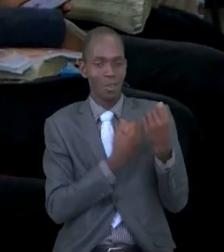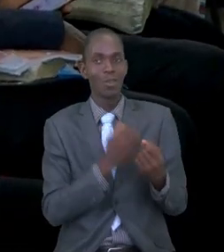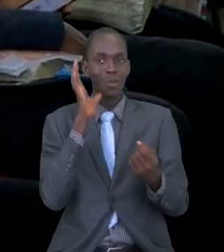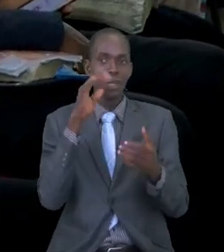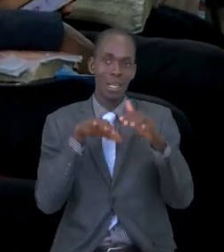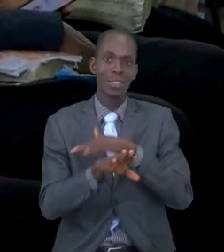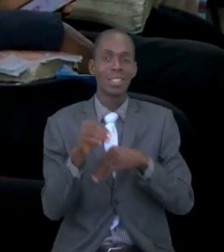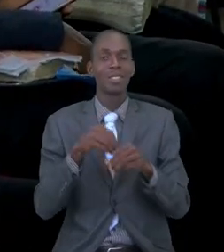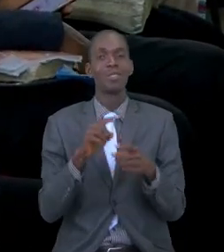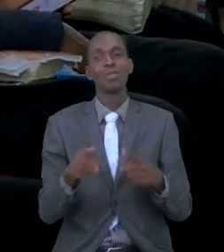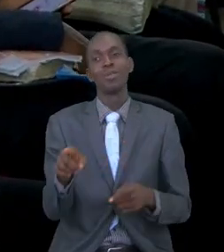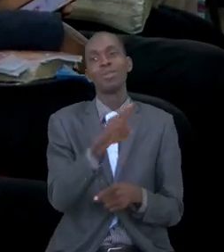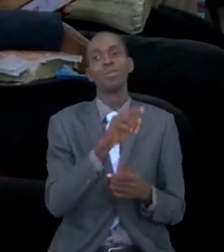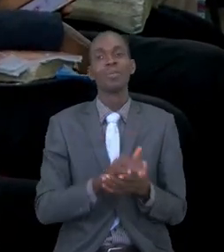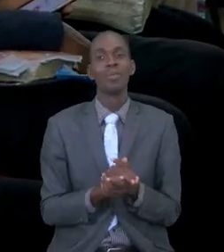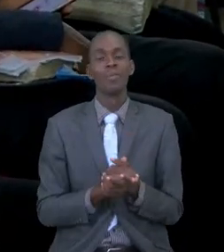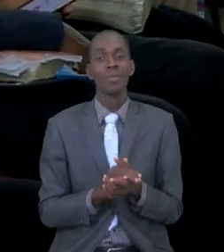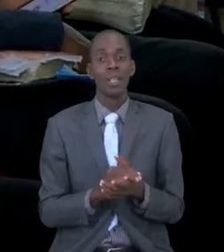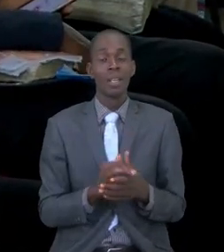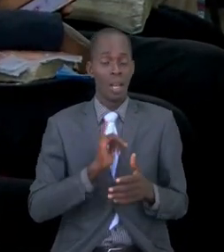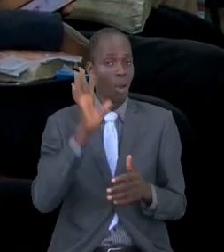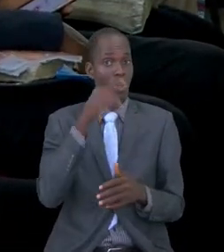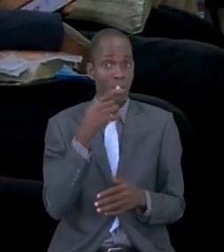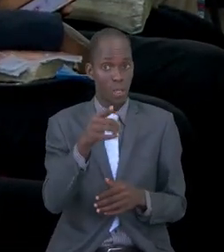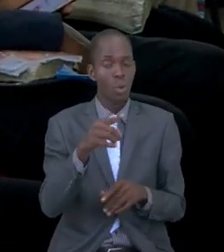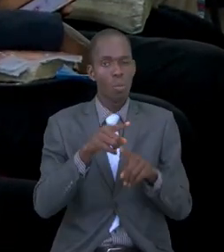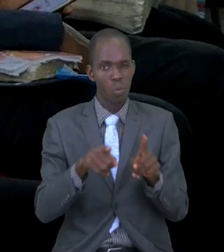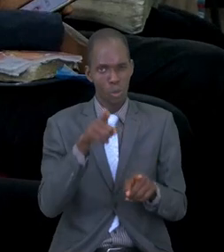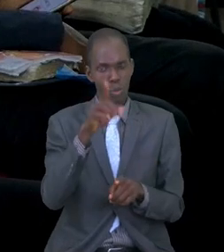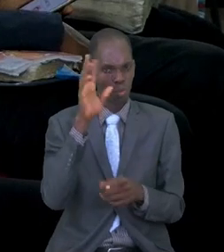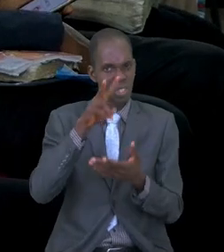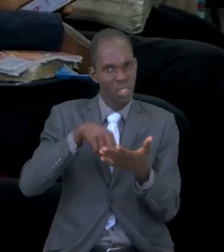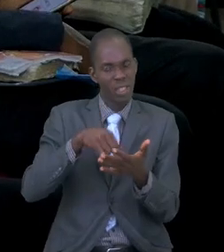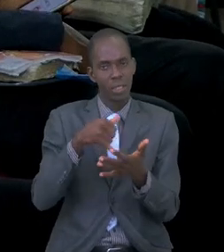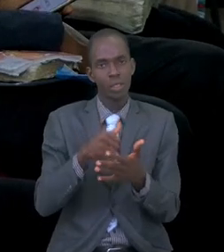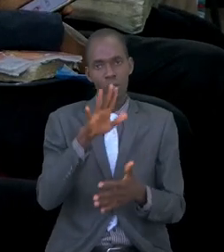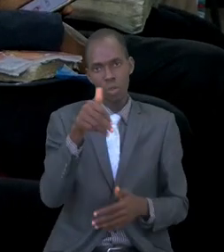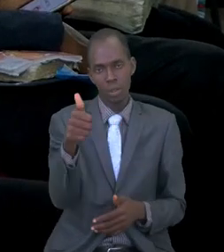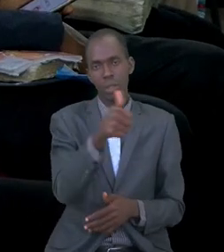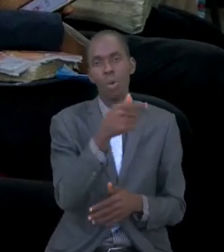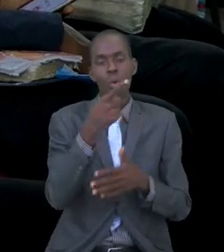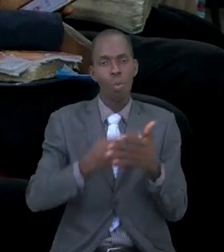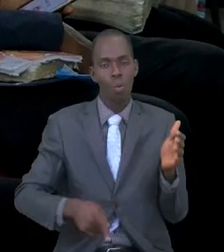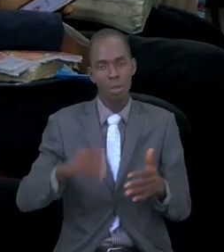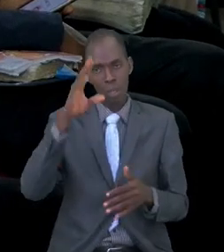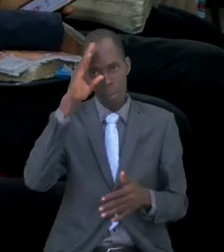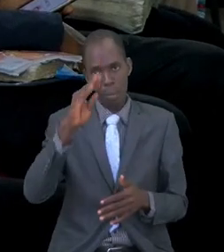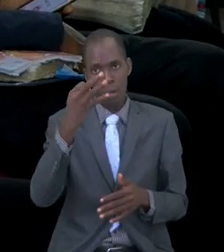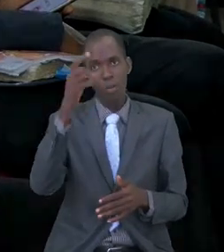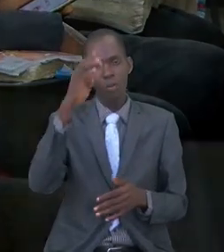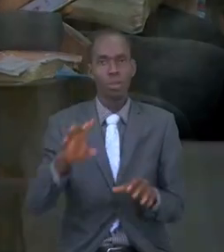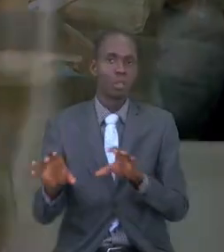Now, well, I'm going to tell you, we are going to read it yourself, what Elijah did at this time. But I'm